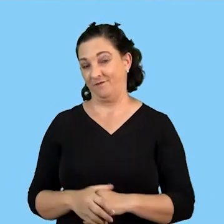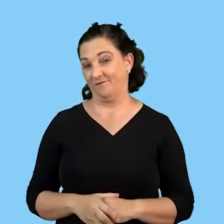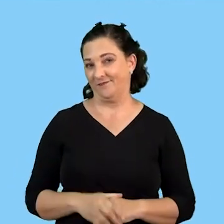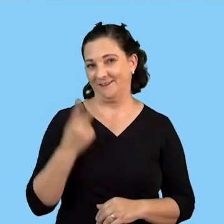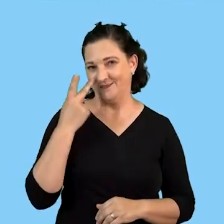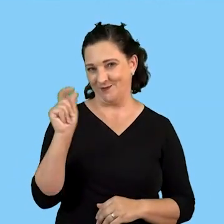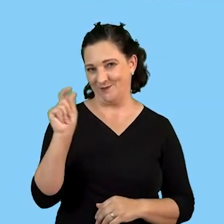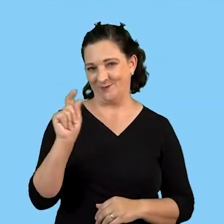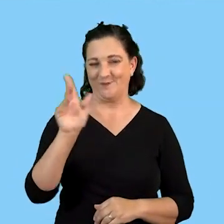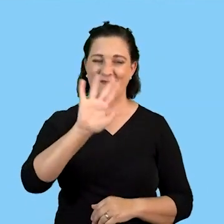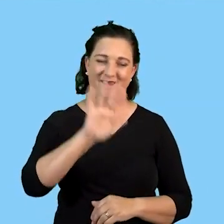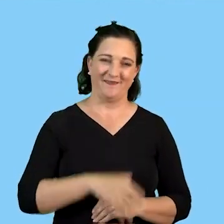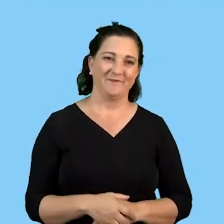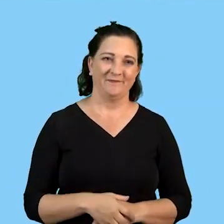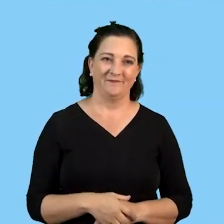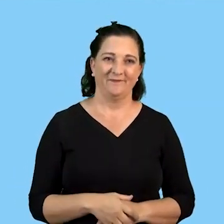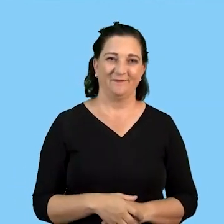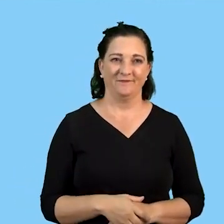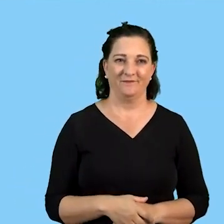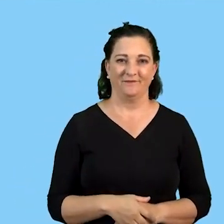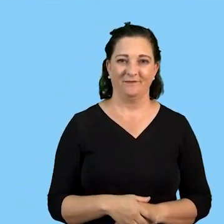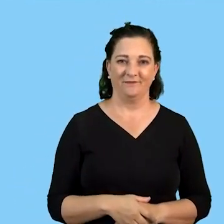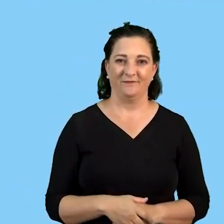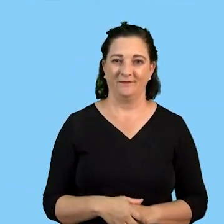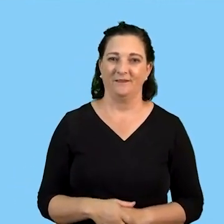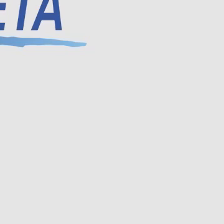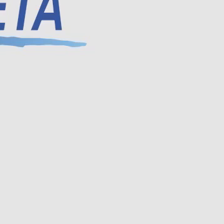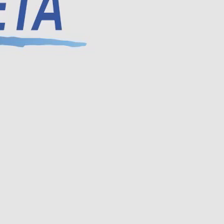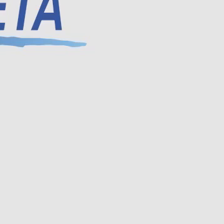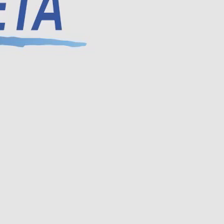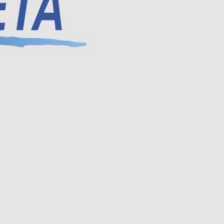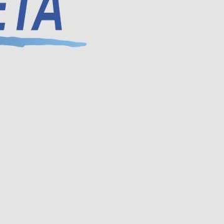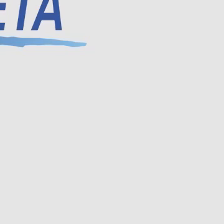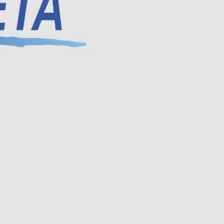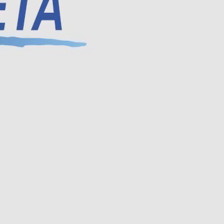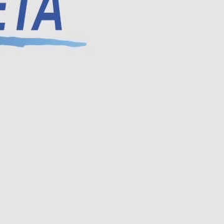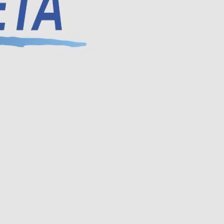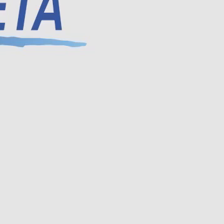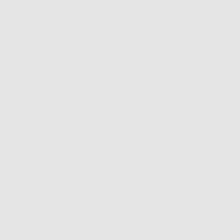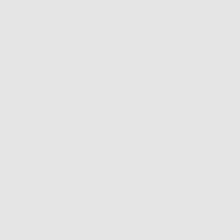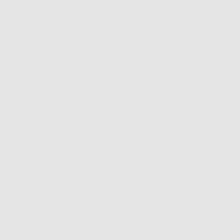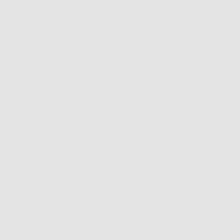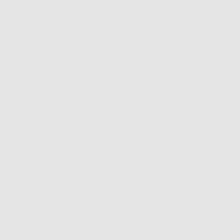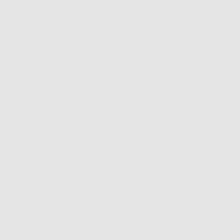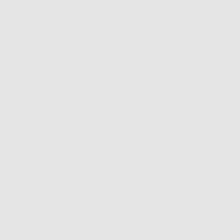an action plan. Hope to see you soon. Goodbye.